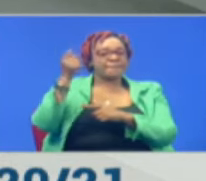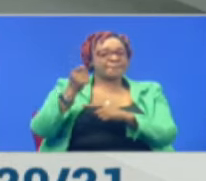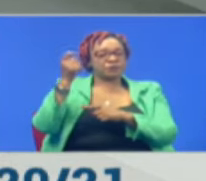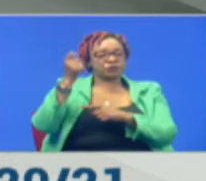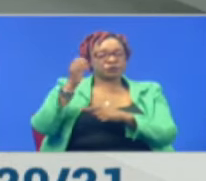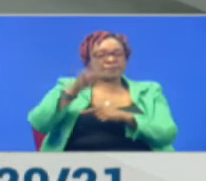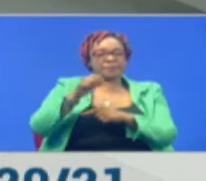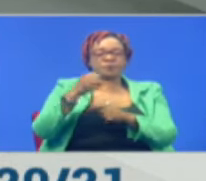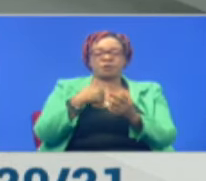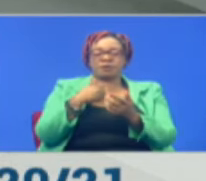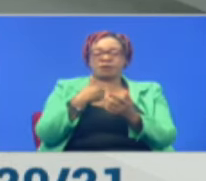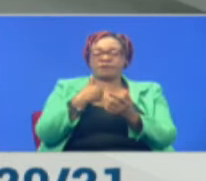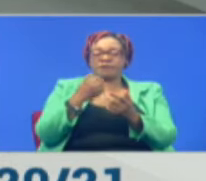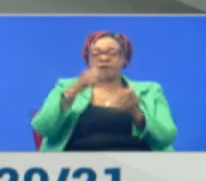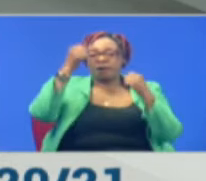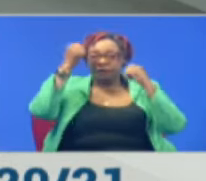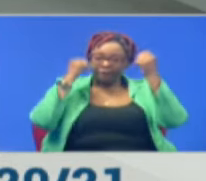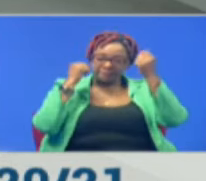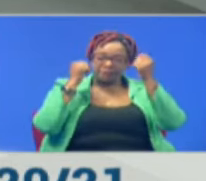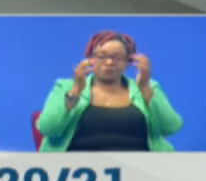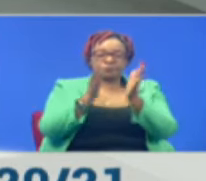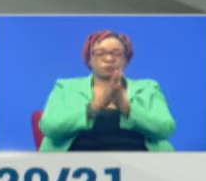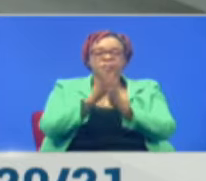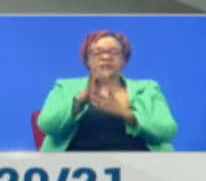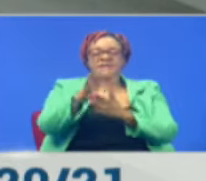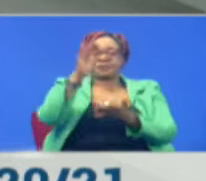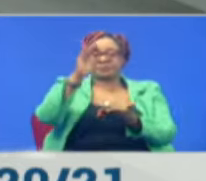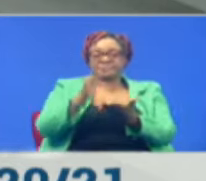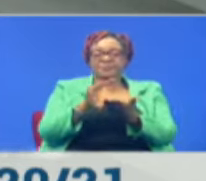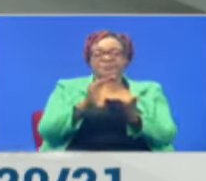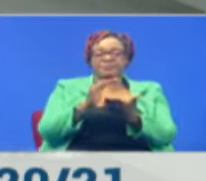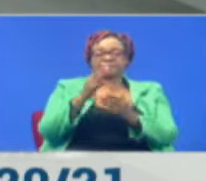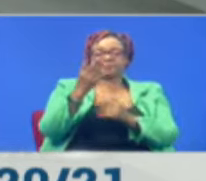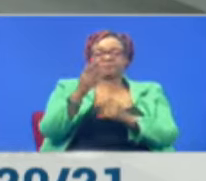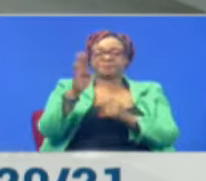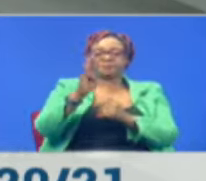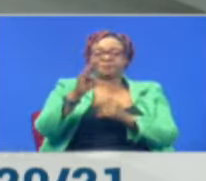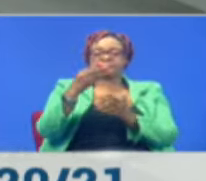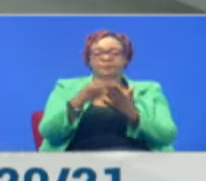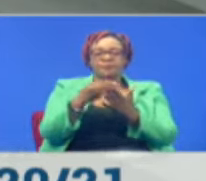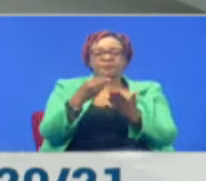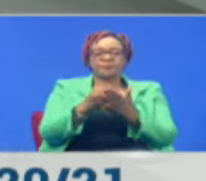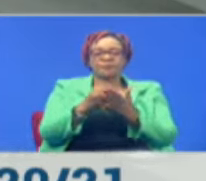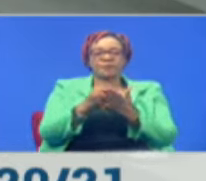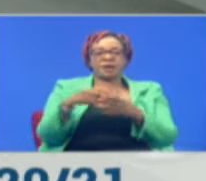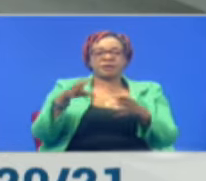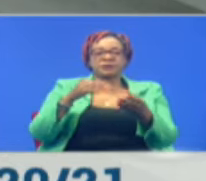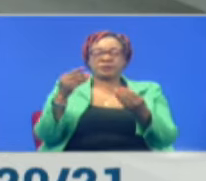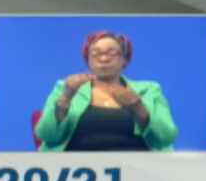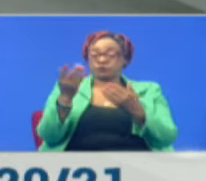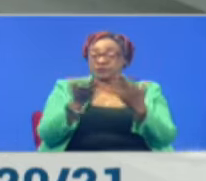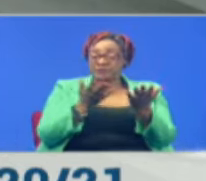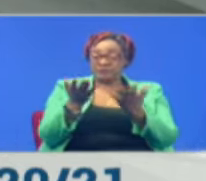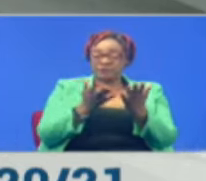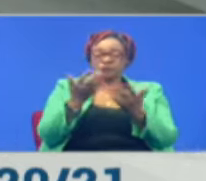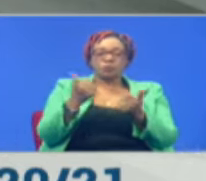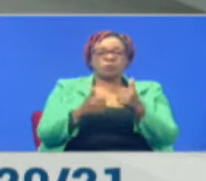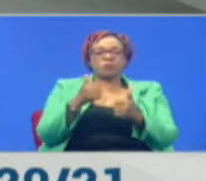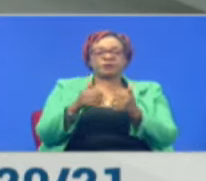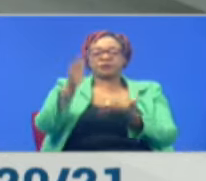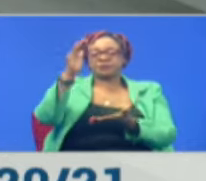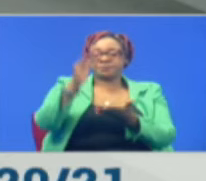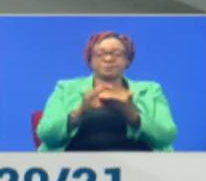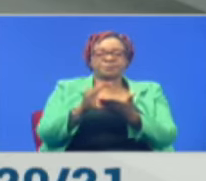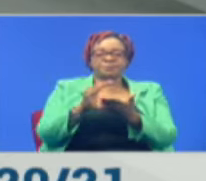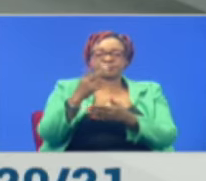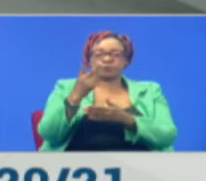armed forces, with the gratuity to military revised downward by 4 billion shillings, the civil service, where the gratuity has been revised downward by 2 billion